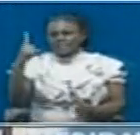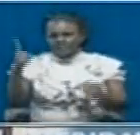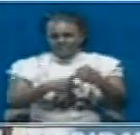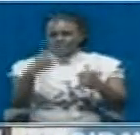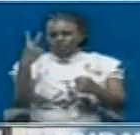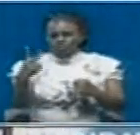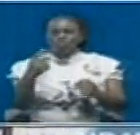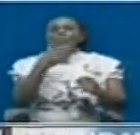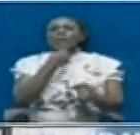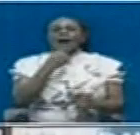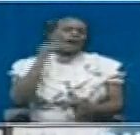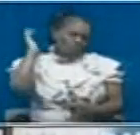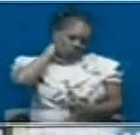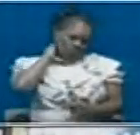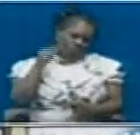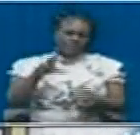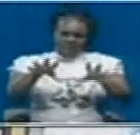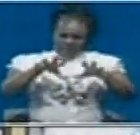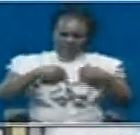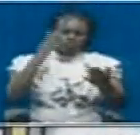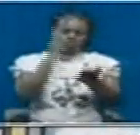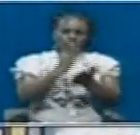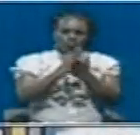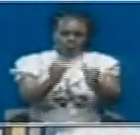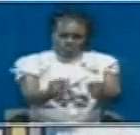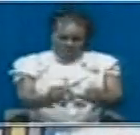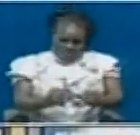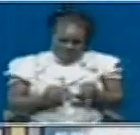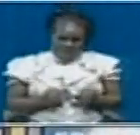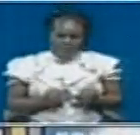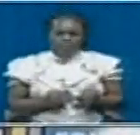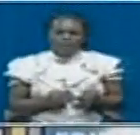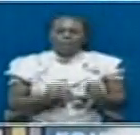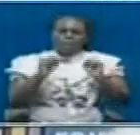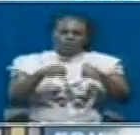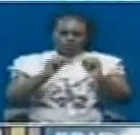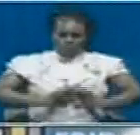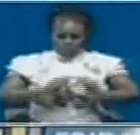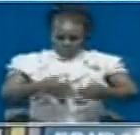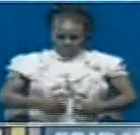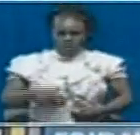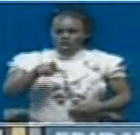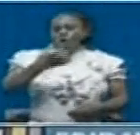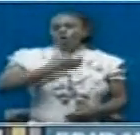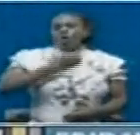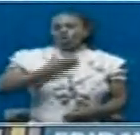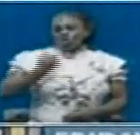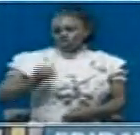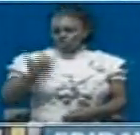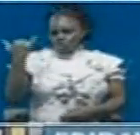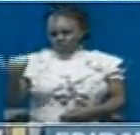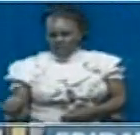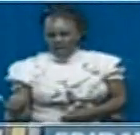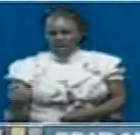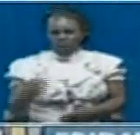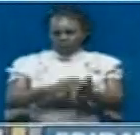Murang'a County has confessed that he defiled up and possibly impregnated his 16-year-old daughter, forcing her